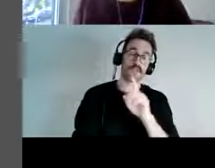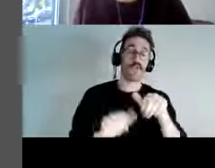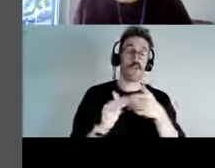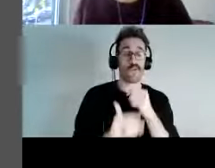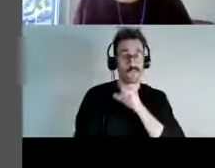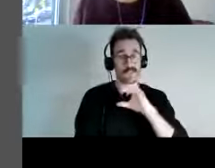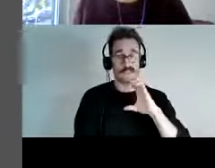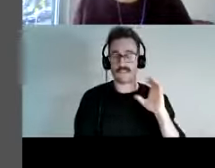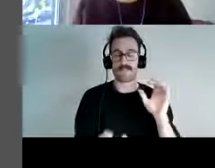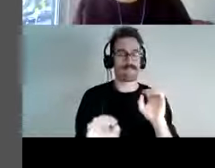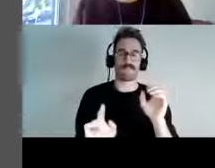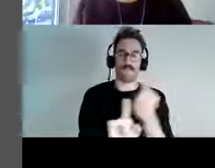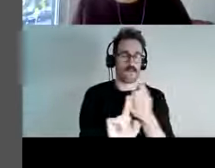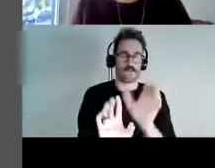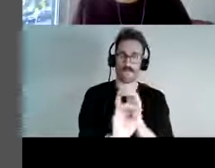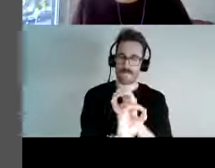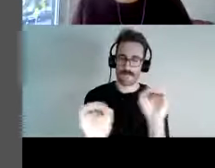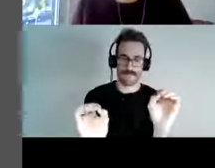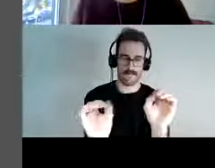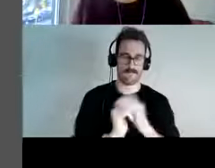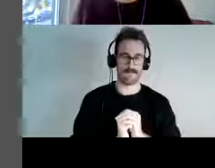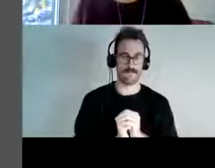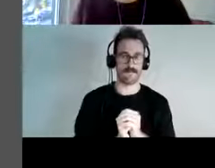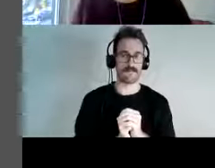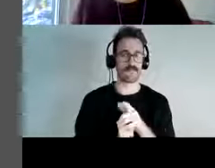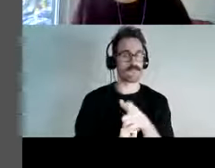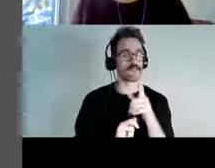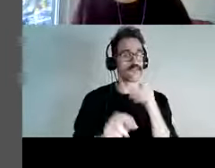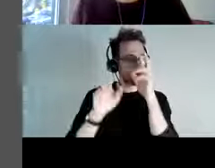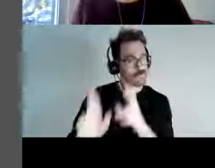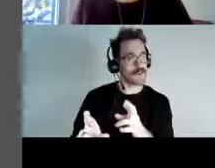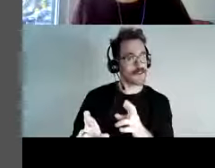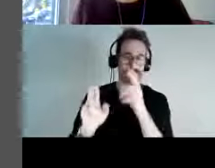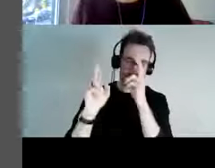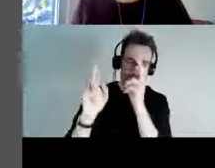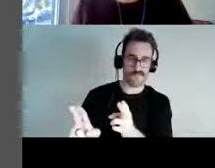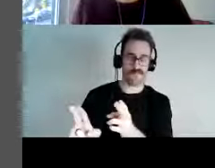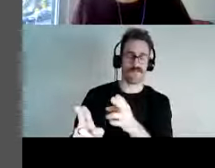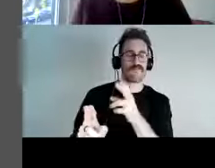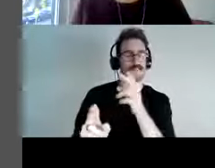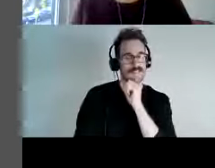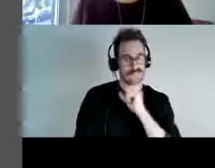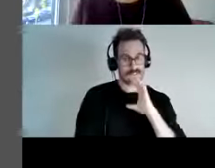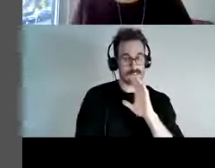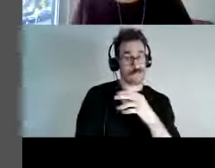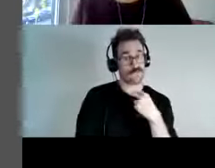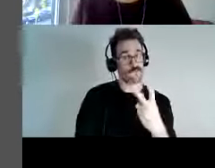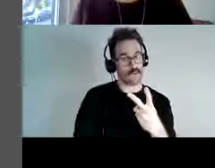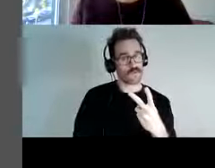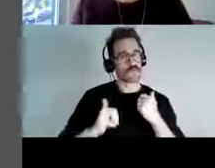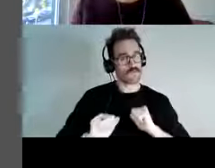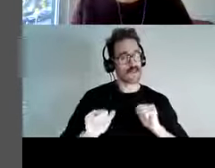feel safe and respected. And we try to encourage that strong voice for seniors in advocacy in the work that we